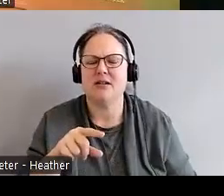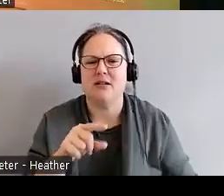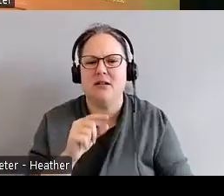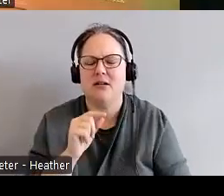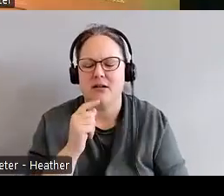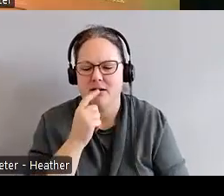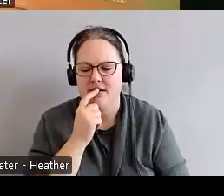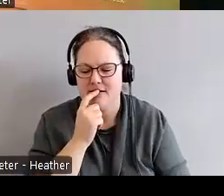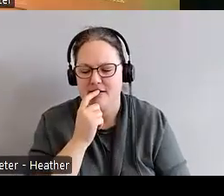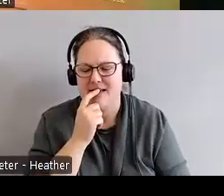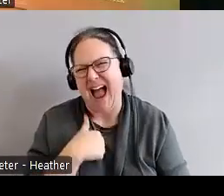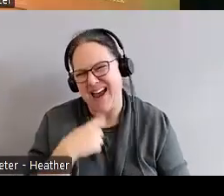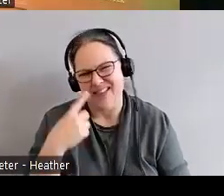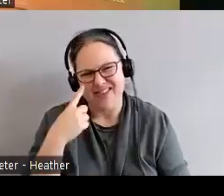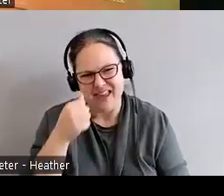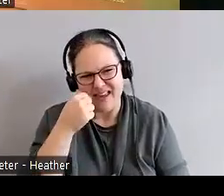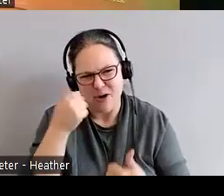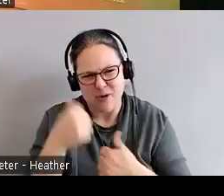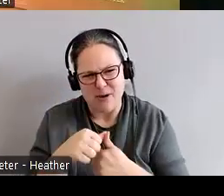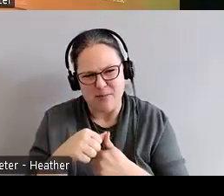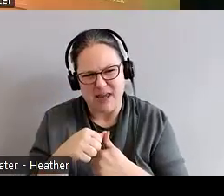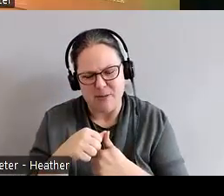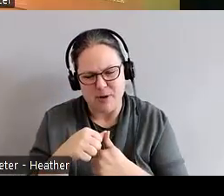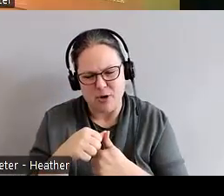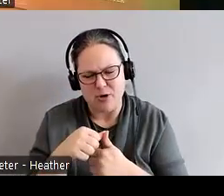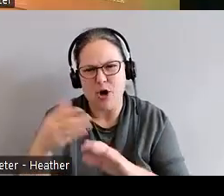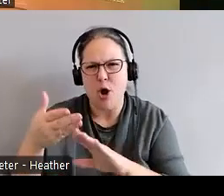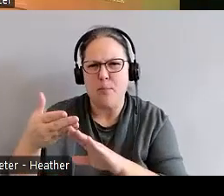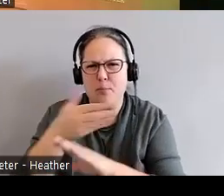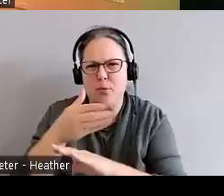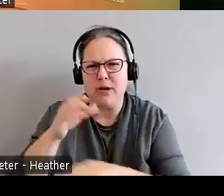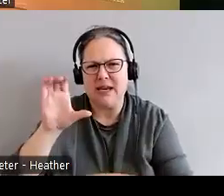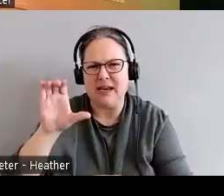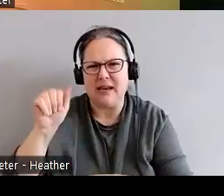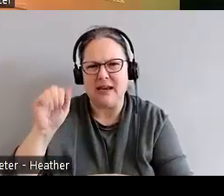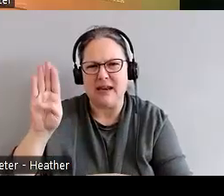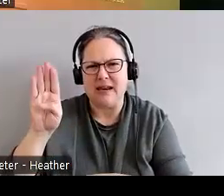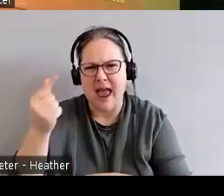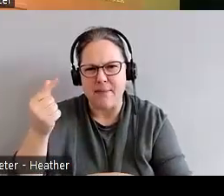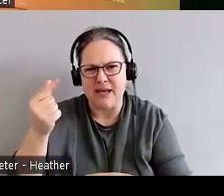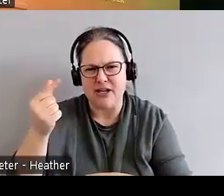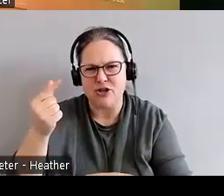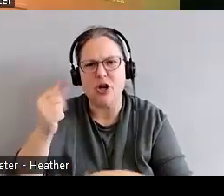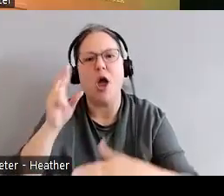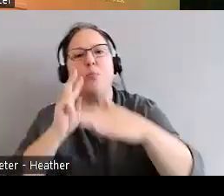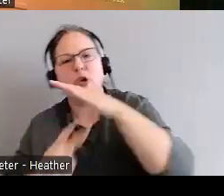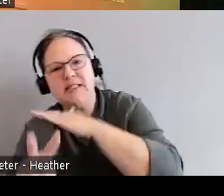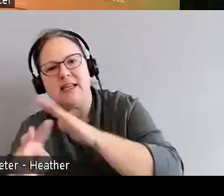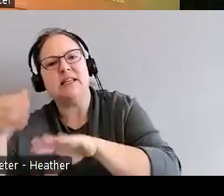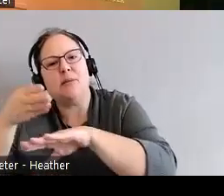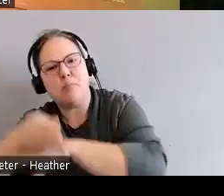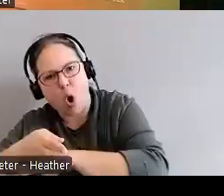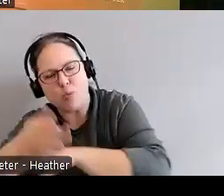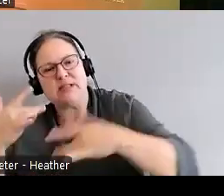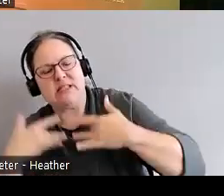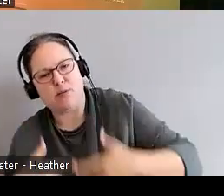remember seeing this right, but the pre-CABG depression predicting post-CABG depression, the confidence